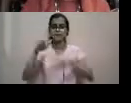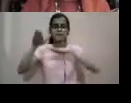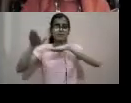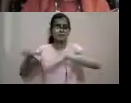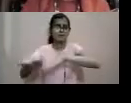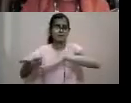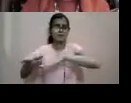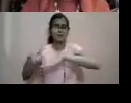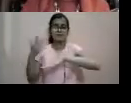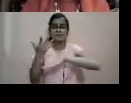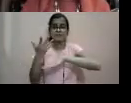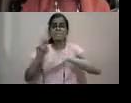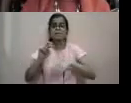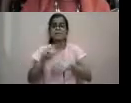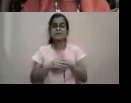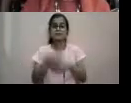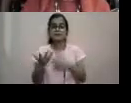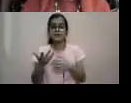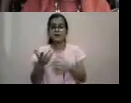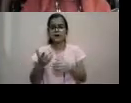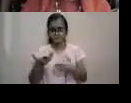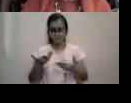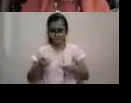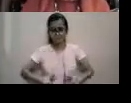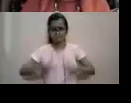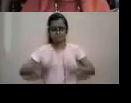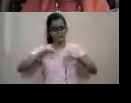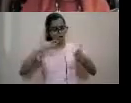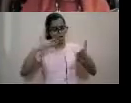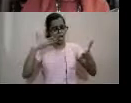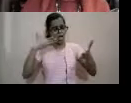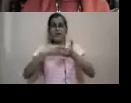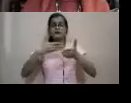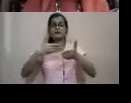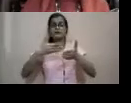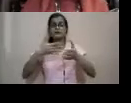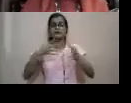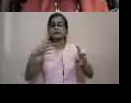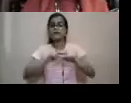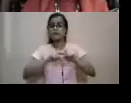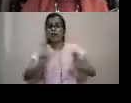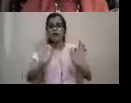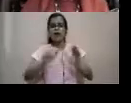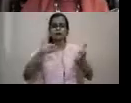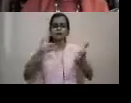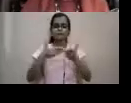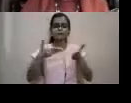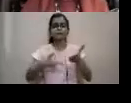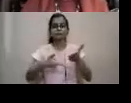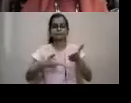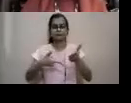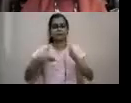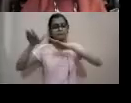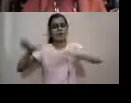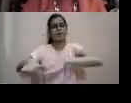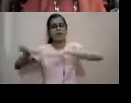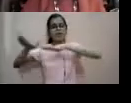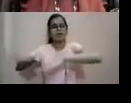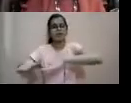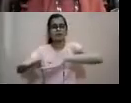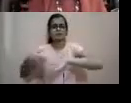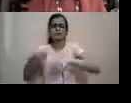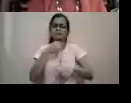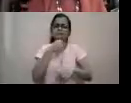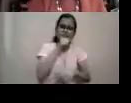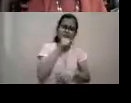an incomplete state of life, normal in the child, abnormal in the adult. He